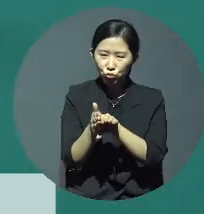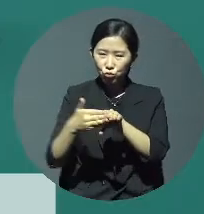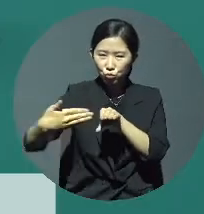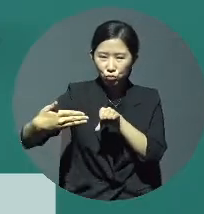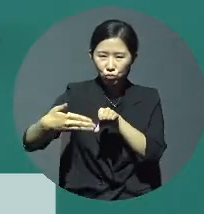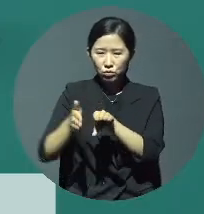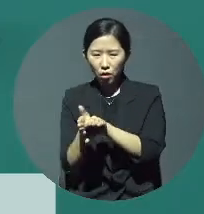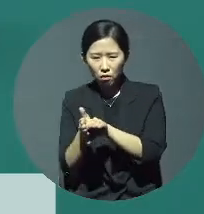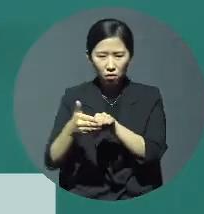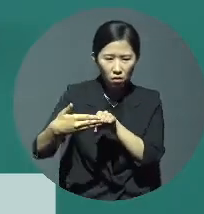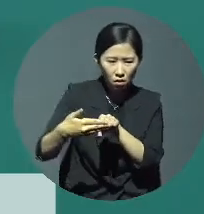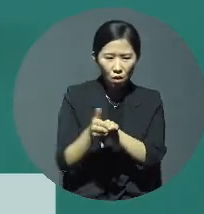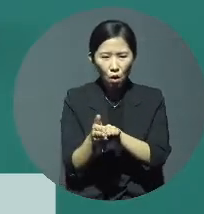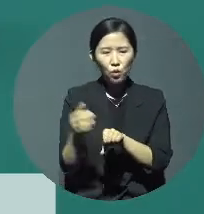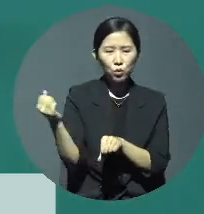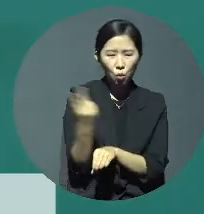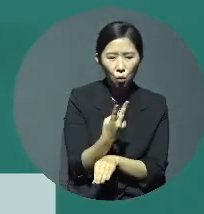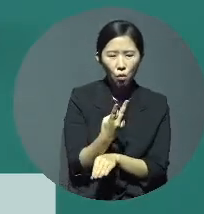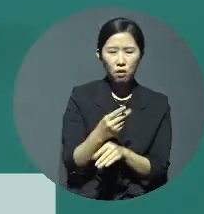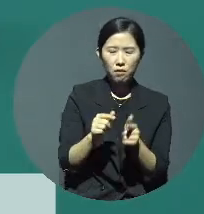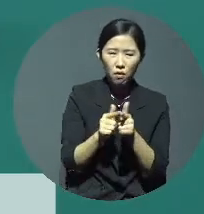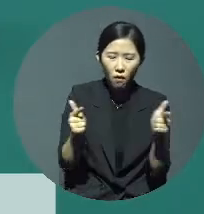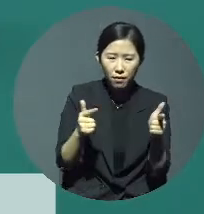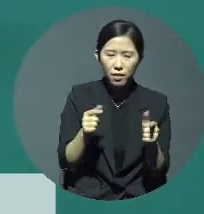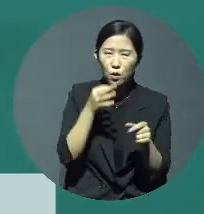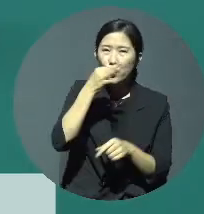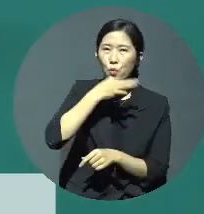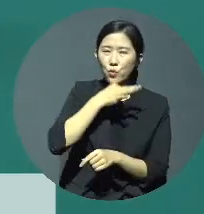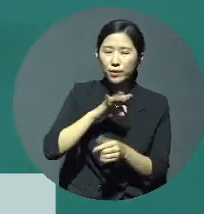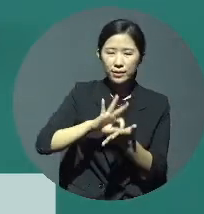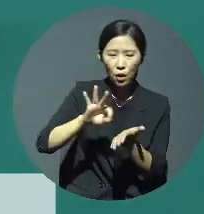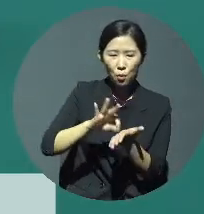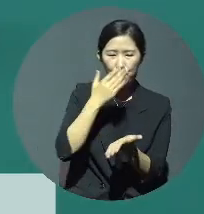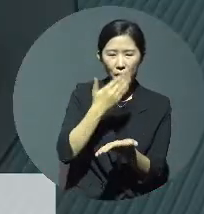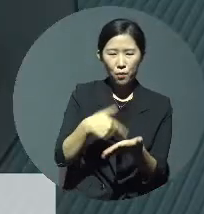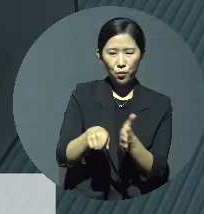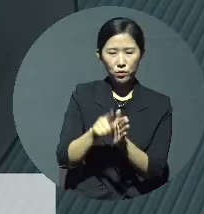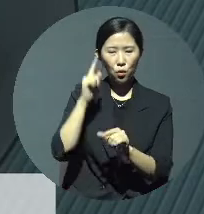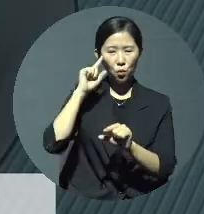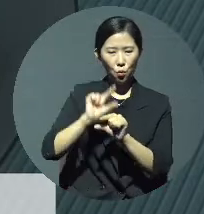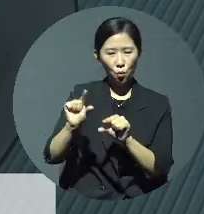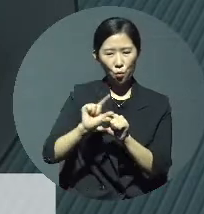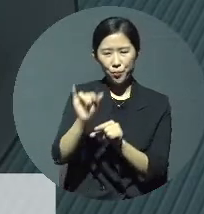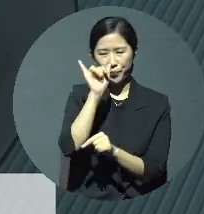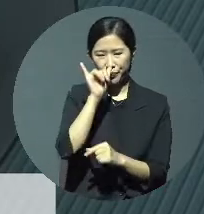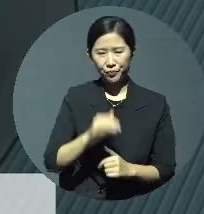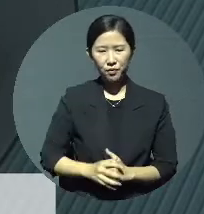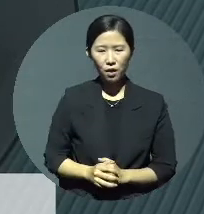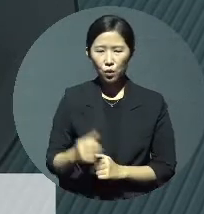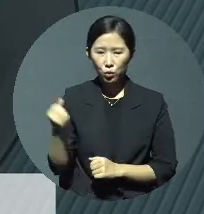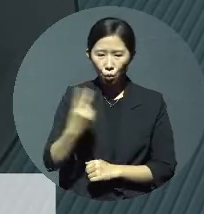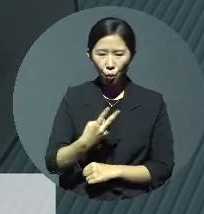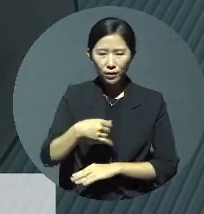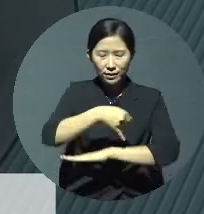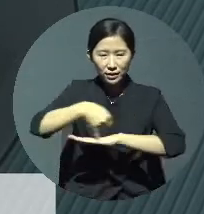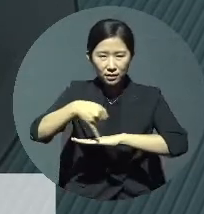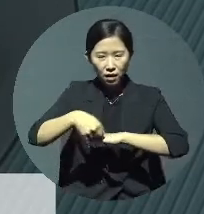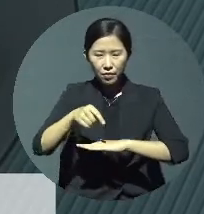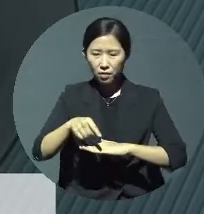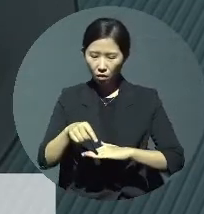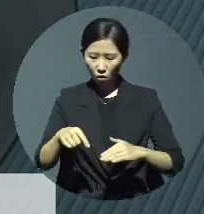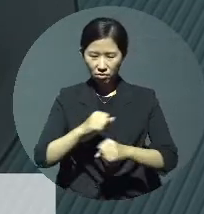whatever media device you would like, both charged and displaced and to be used properly as a